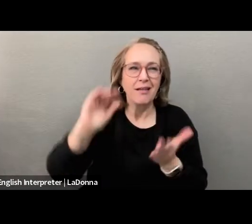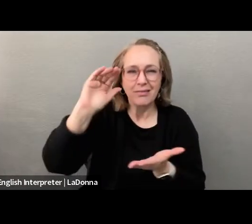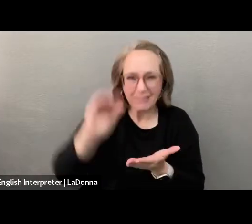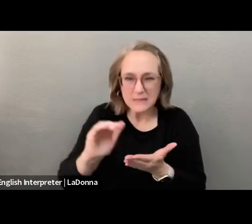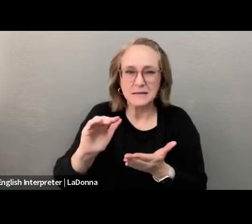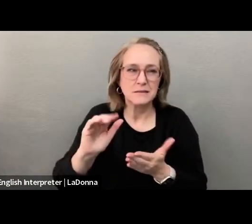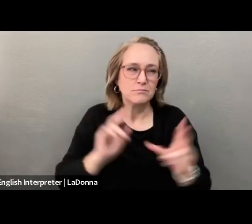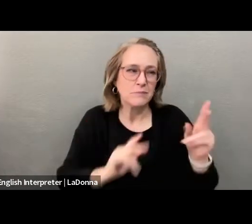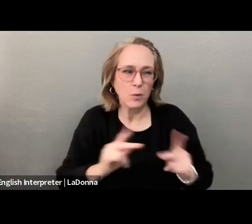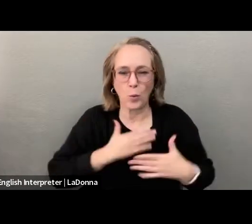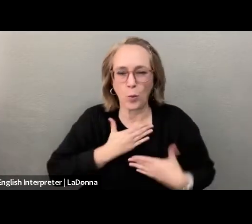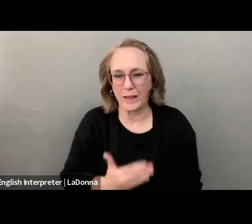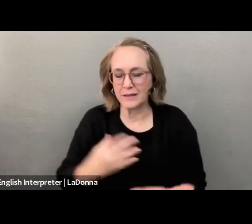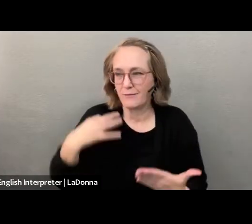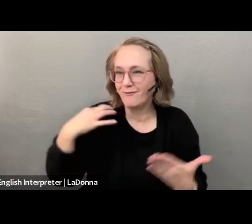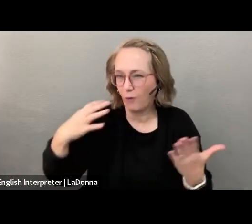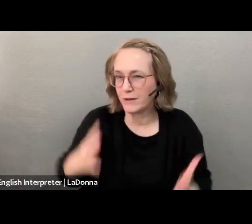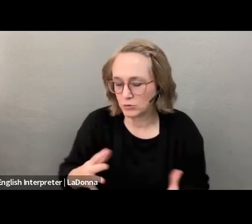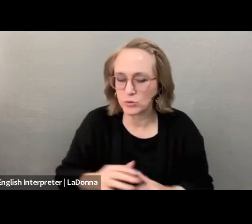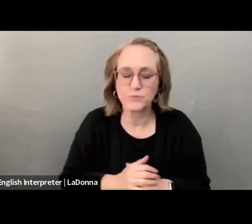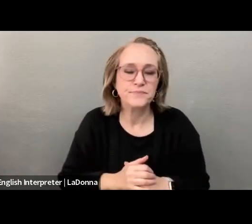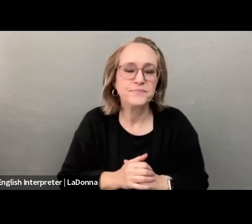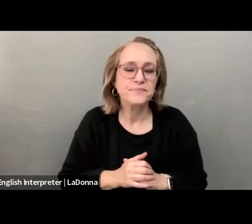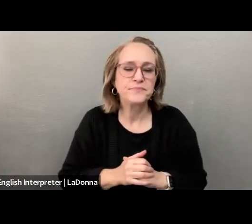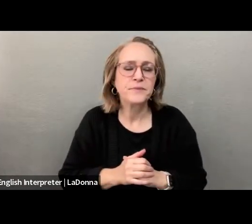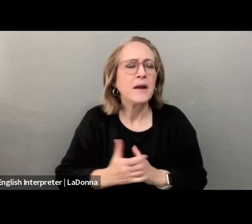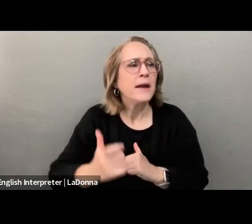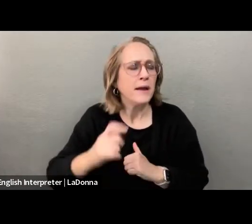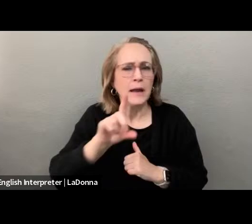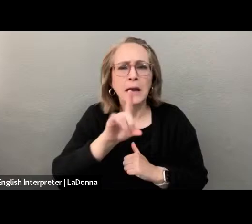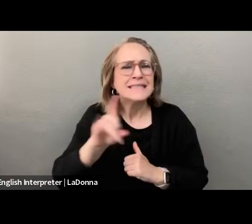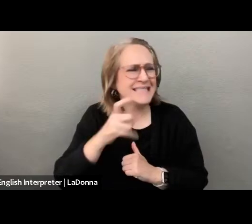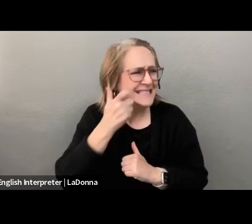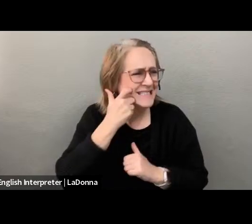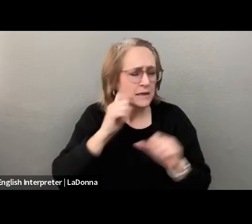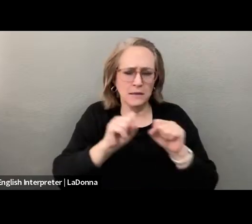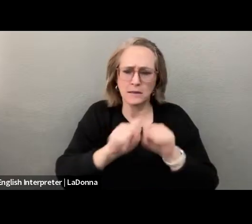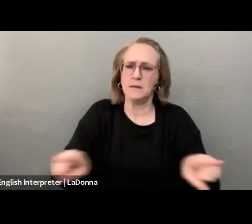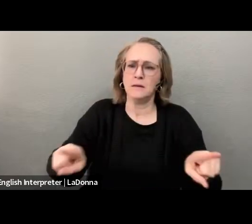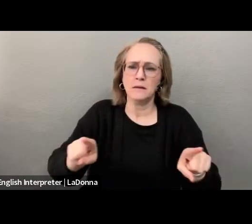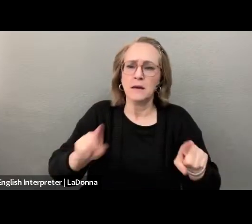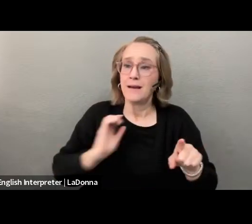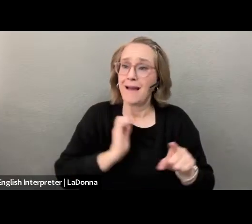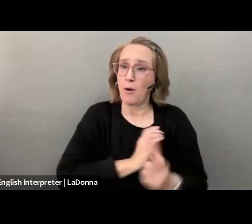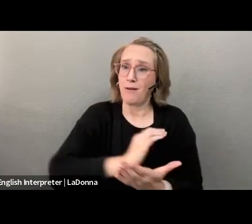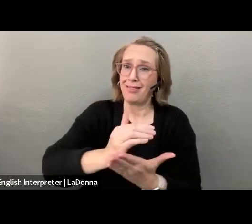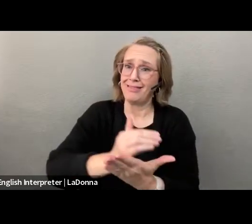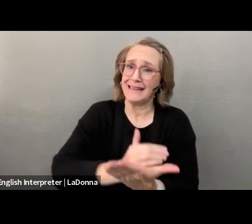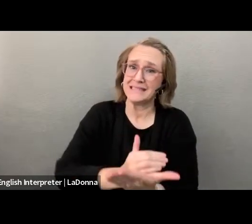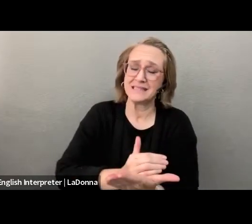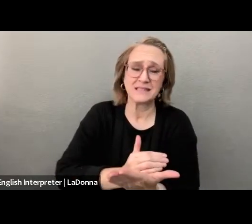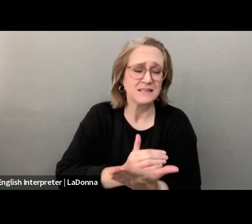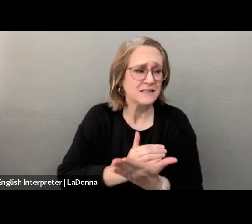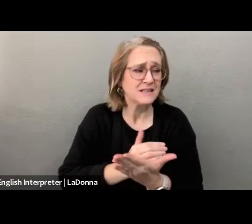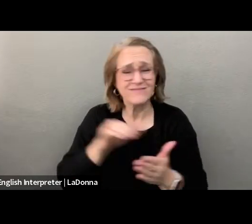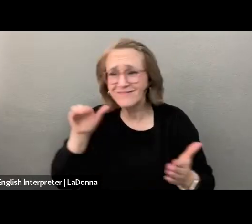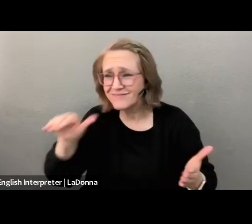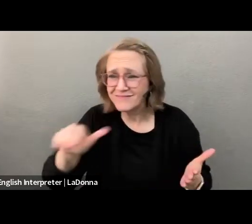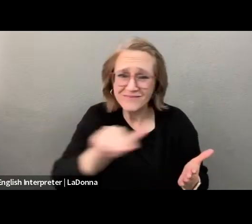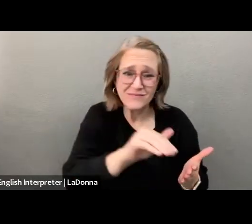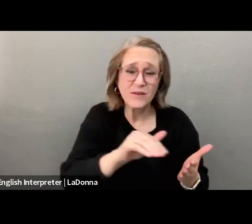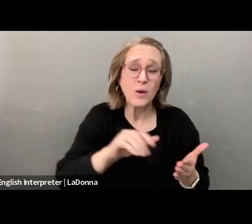I just recently sent out a notice to everybody on our list that we need a director